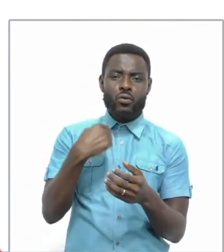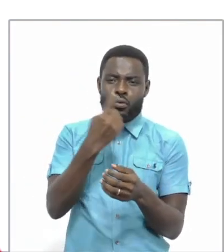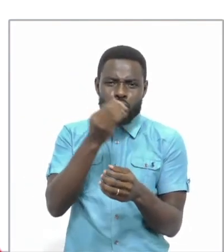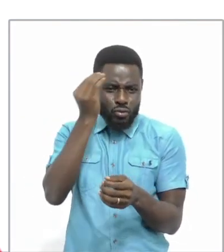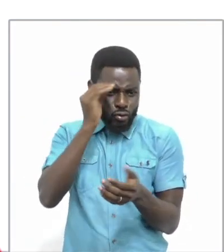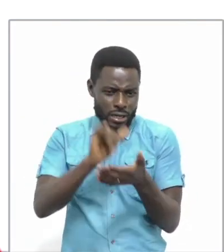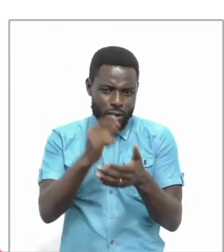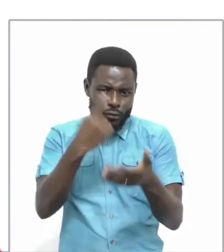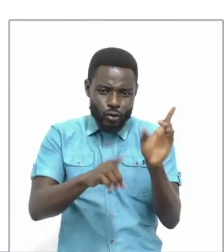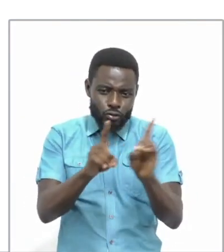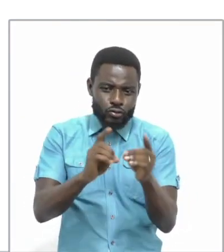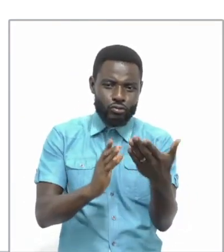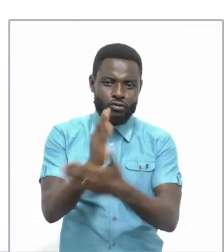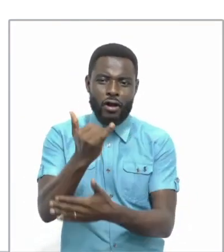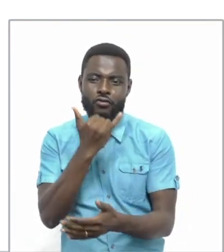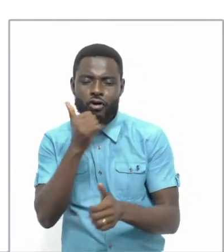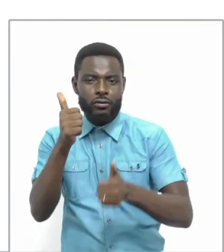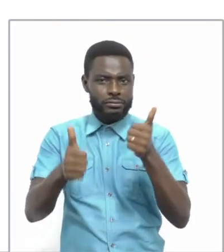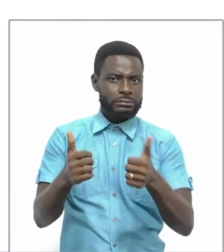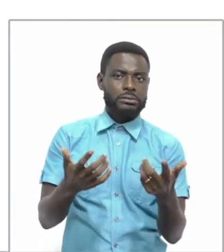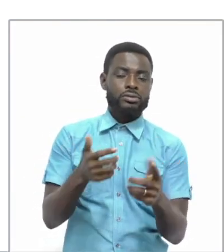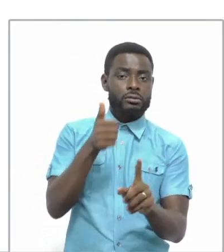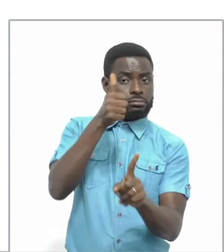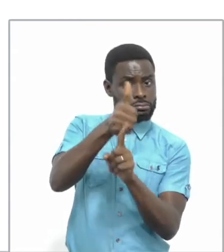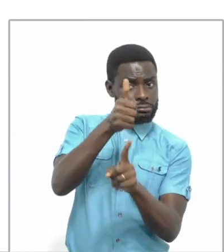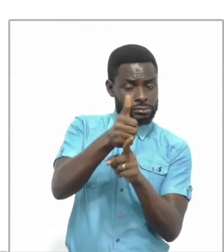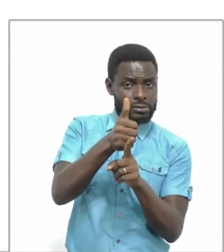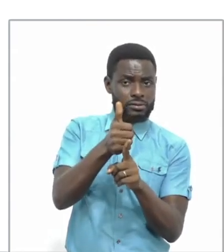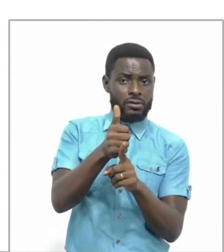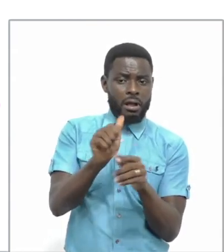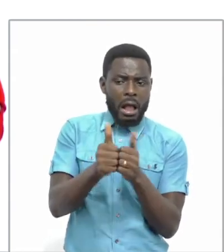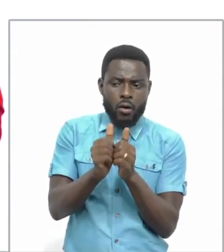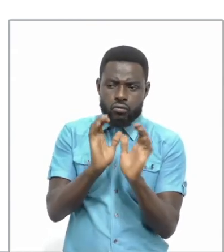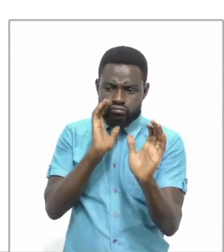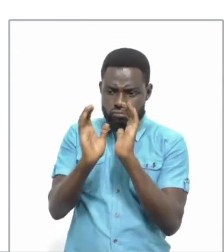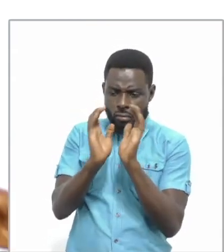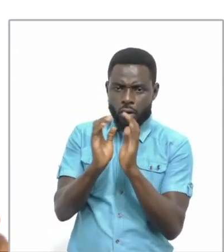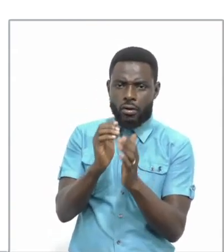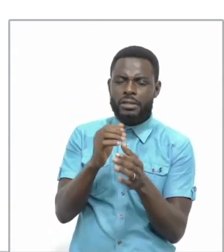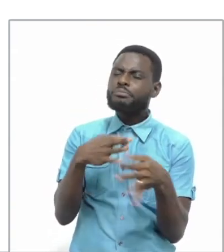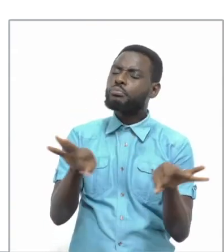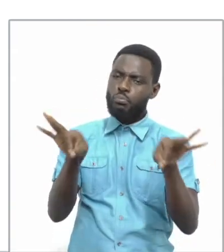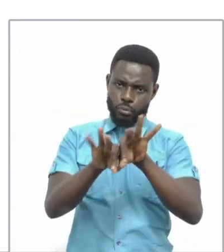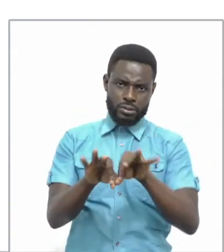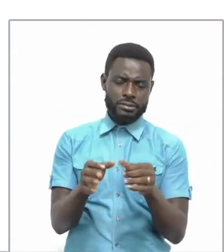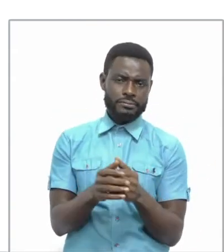onye. Intinom ekwana be fodo na miss me ba kan sam ohia papa.